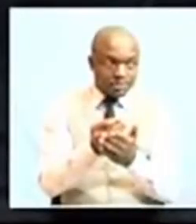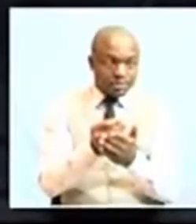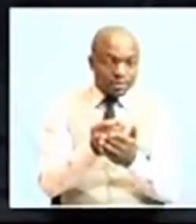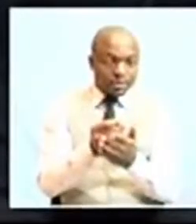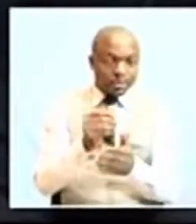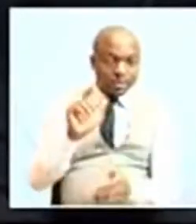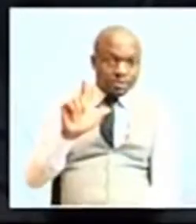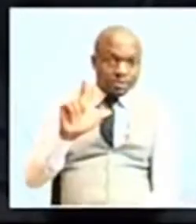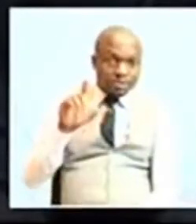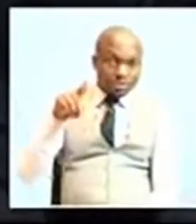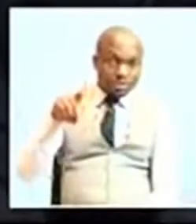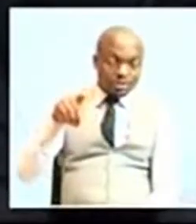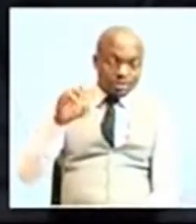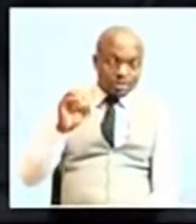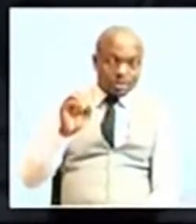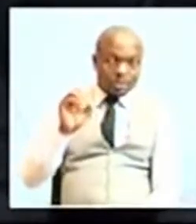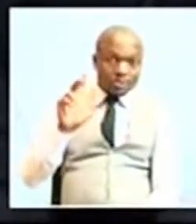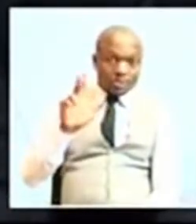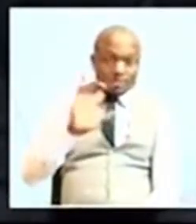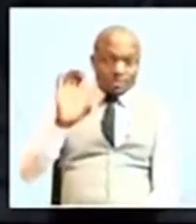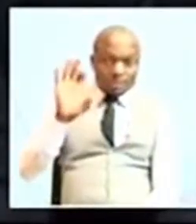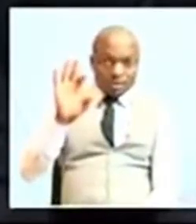LPO is